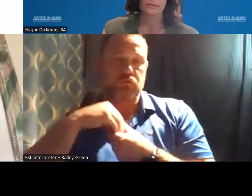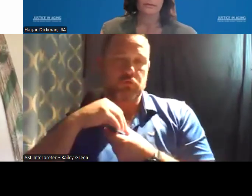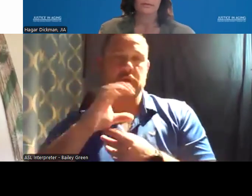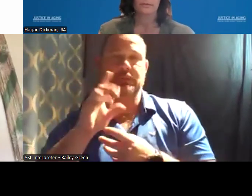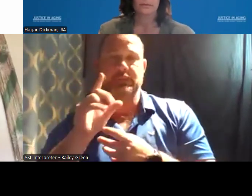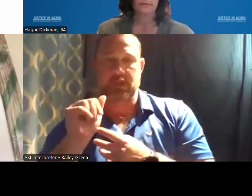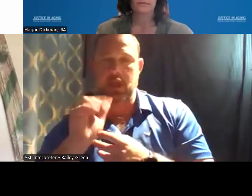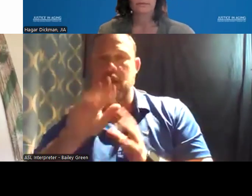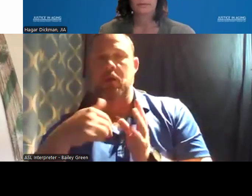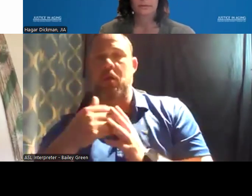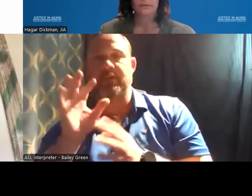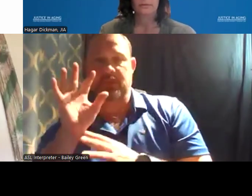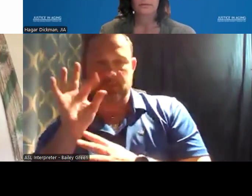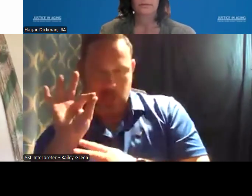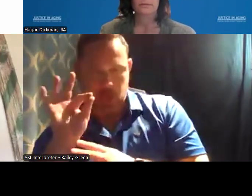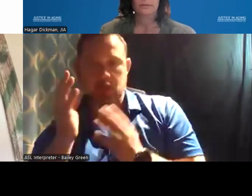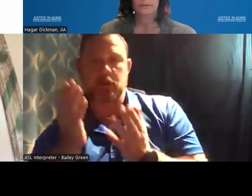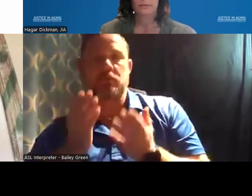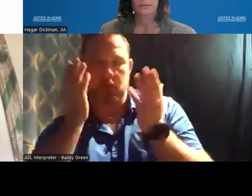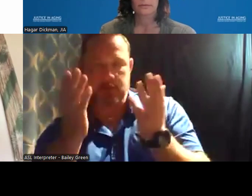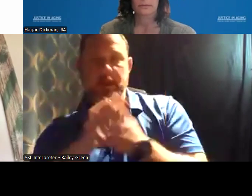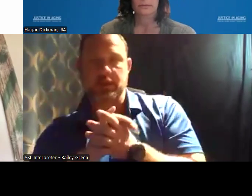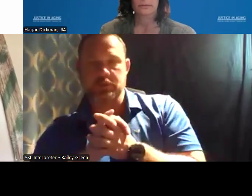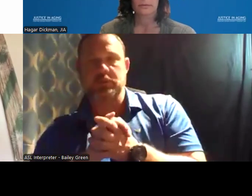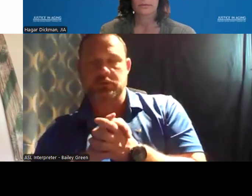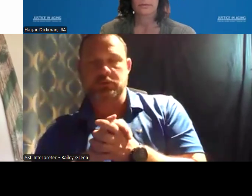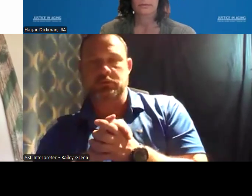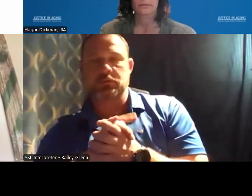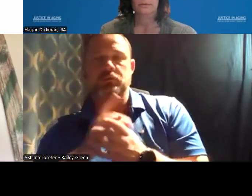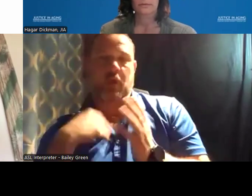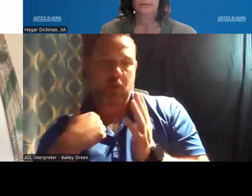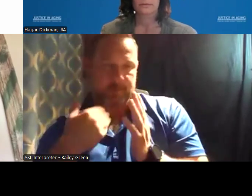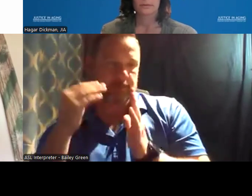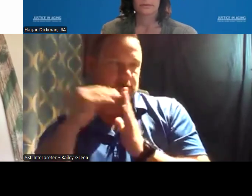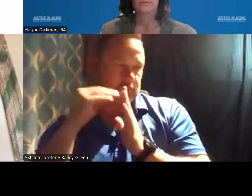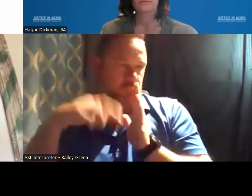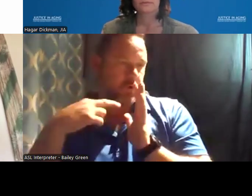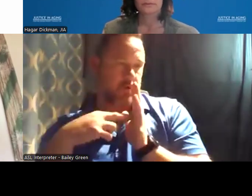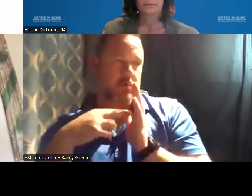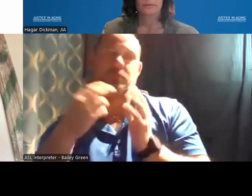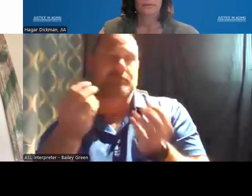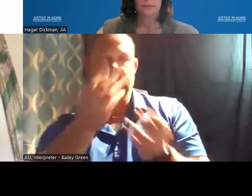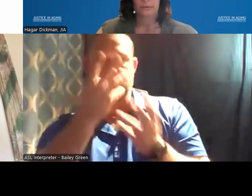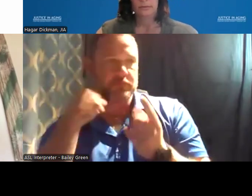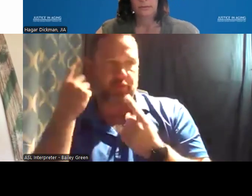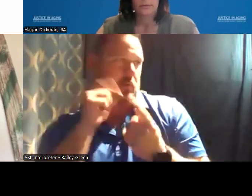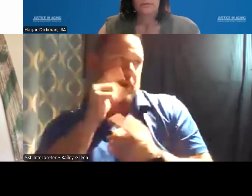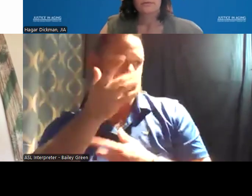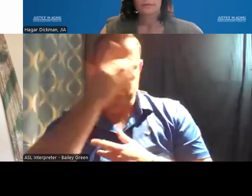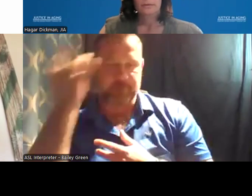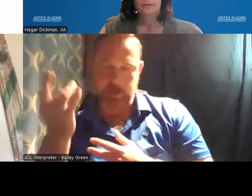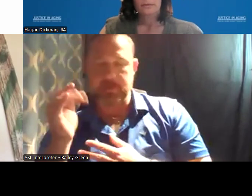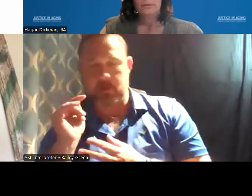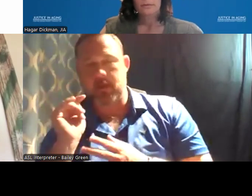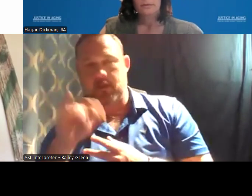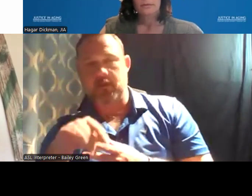all of these 9 recommendations to have on record so that it still informs our thinking. It's not like we're just going to forget them. So I think